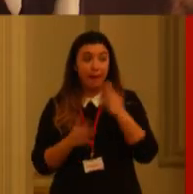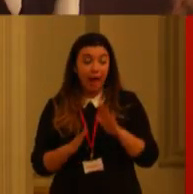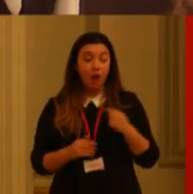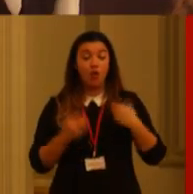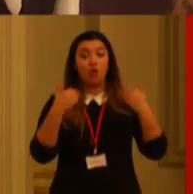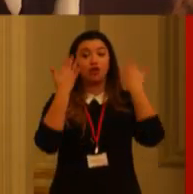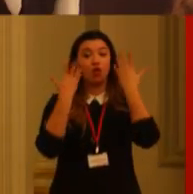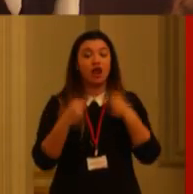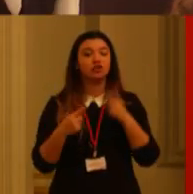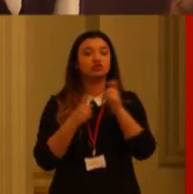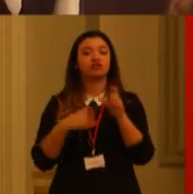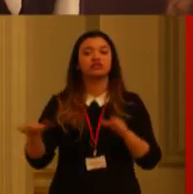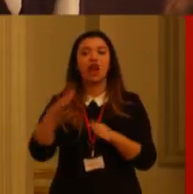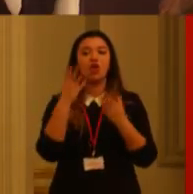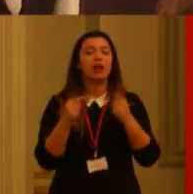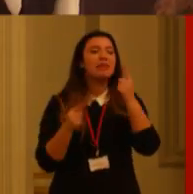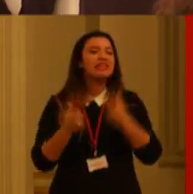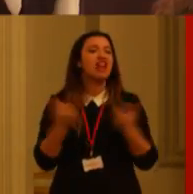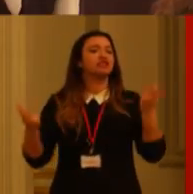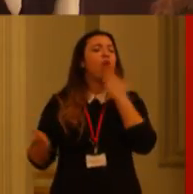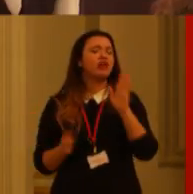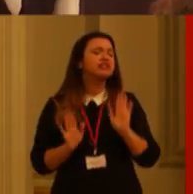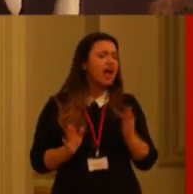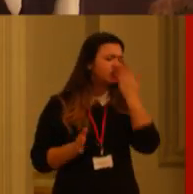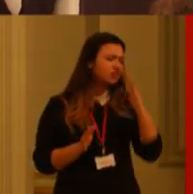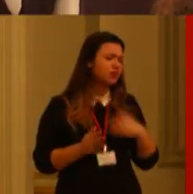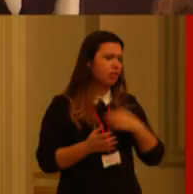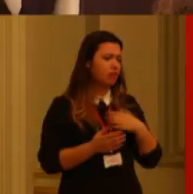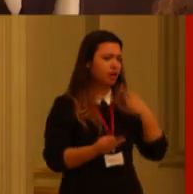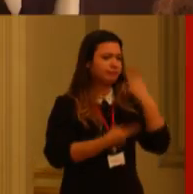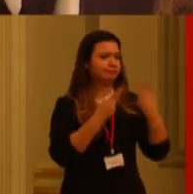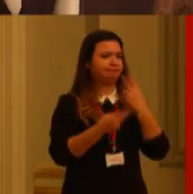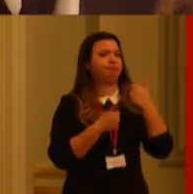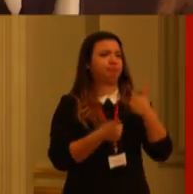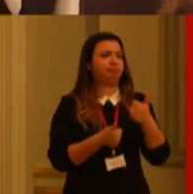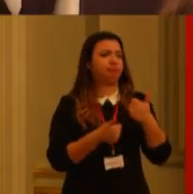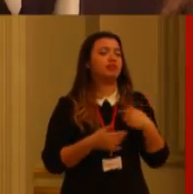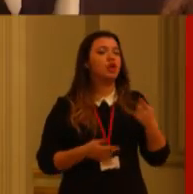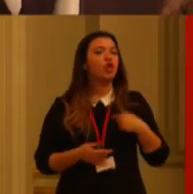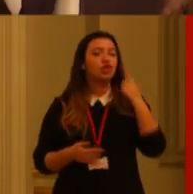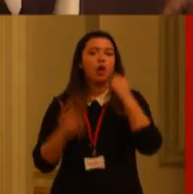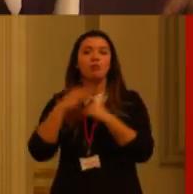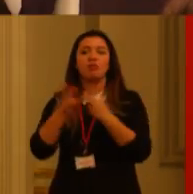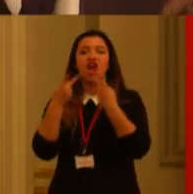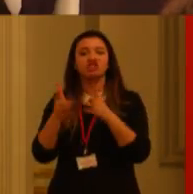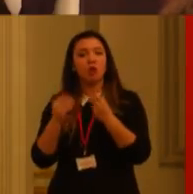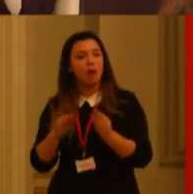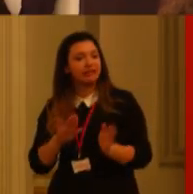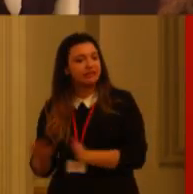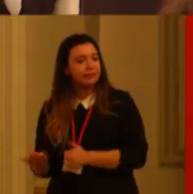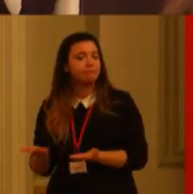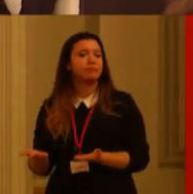but both legally and socially, we can hardly talk about any concrete developments. So I would say